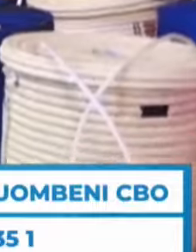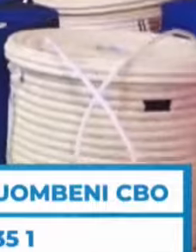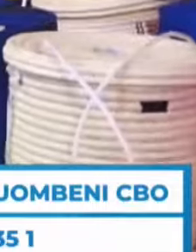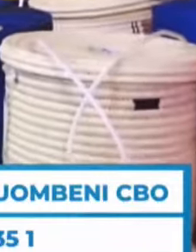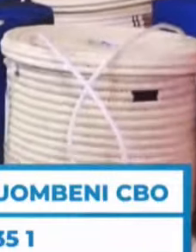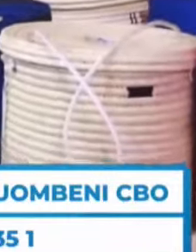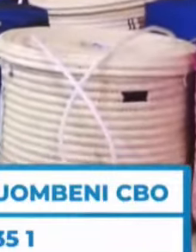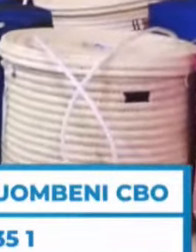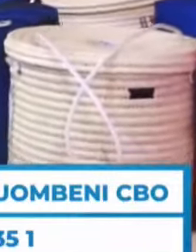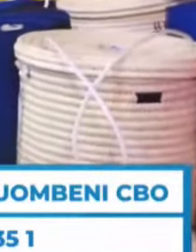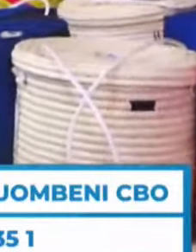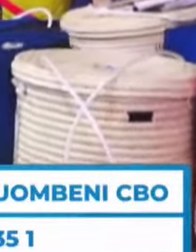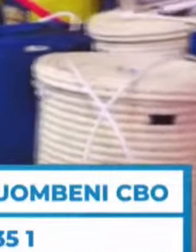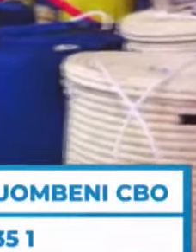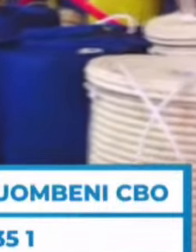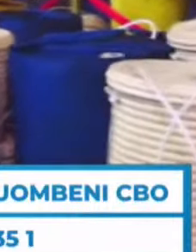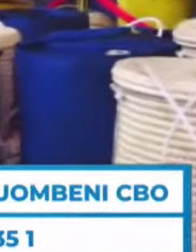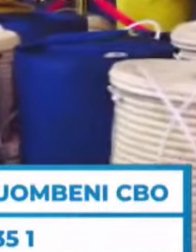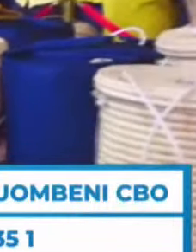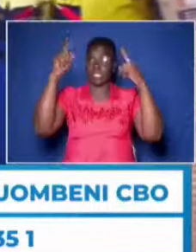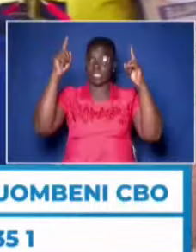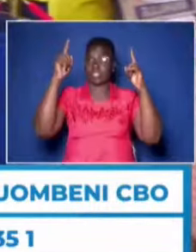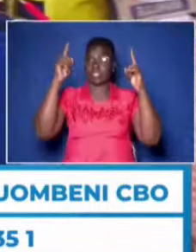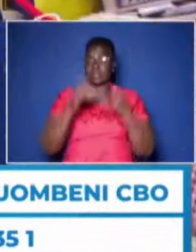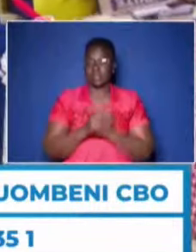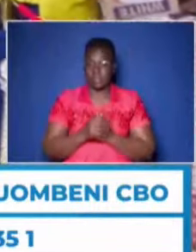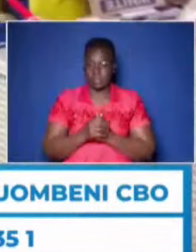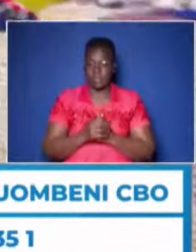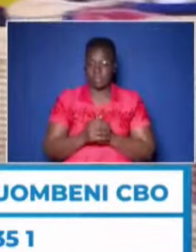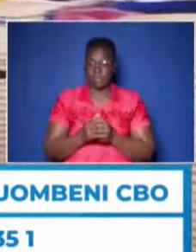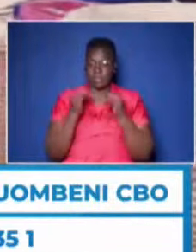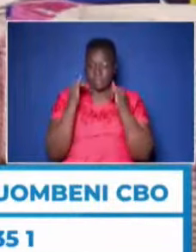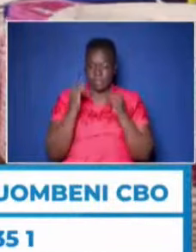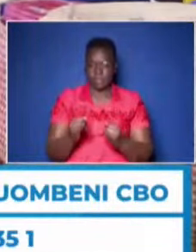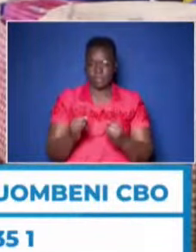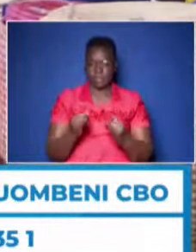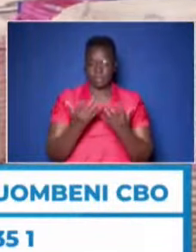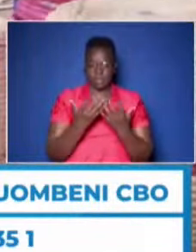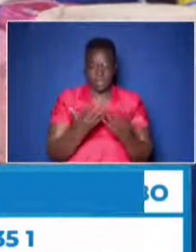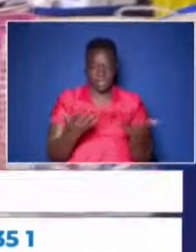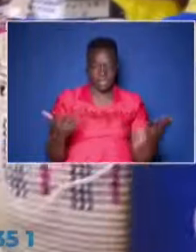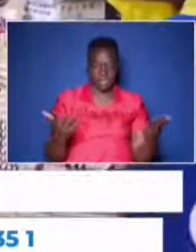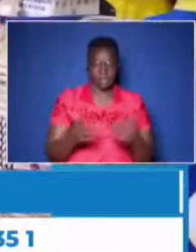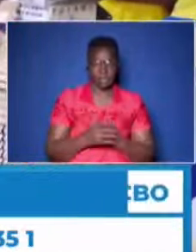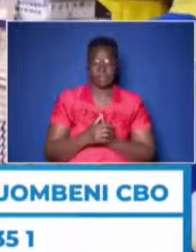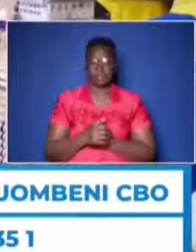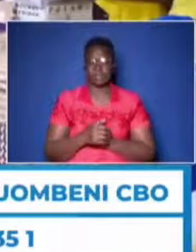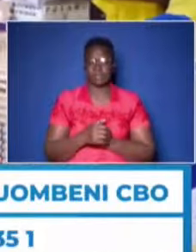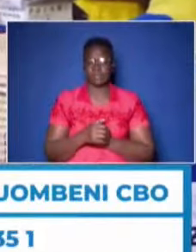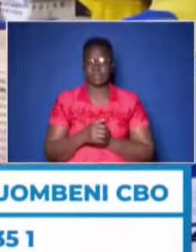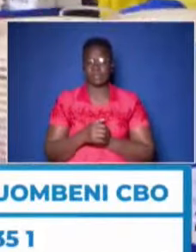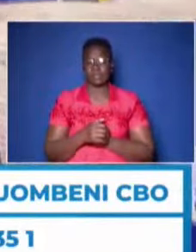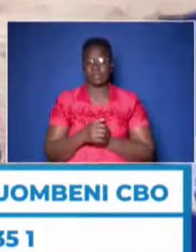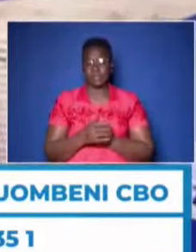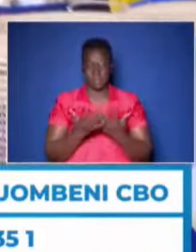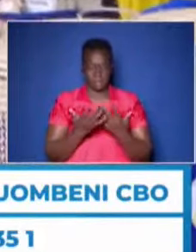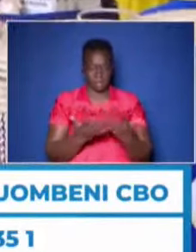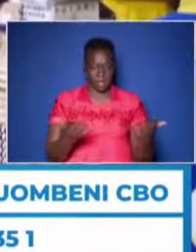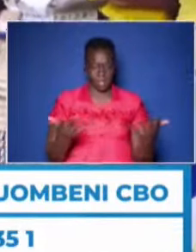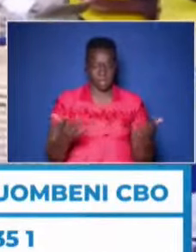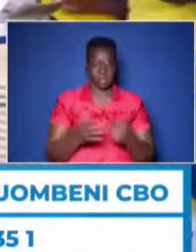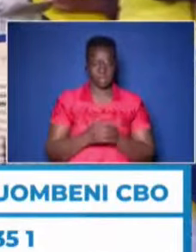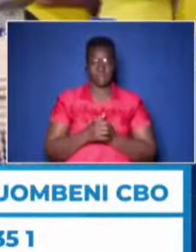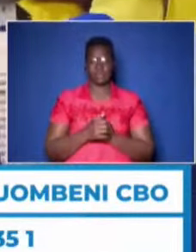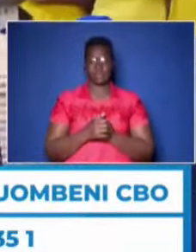property new prosperity and property and